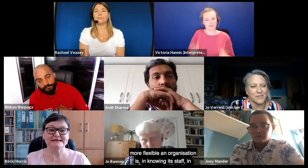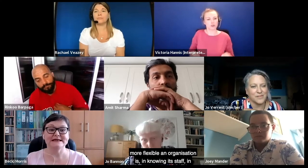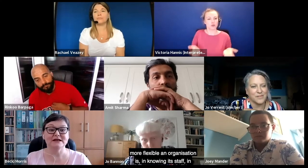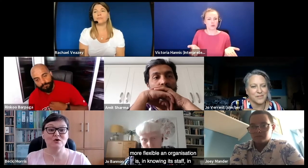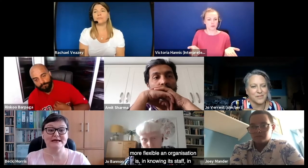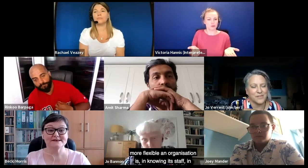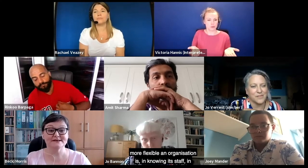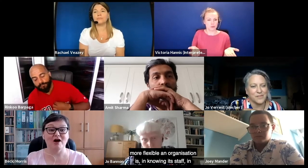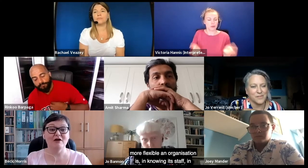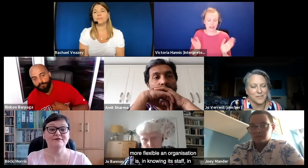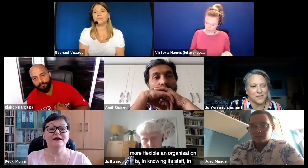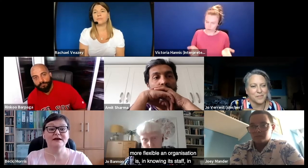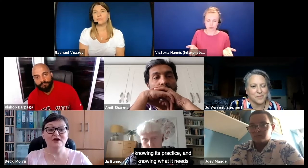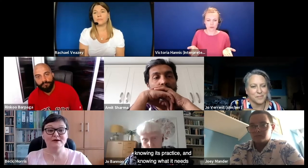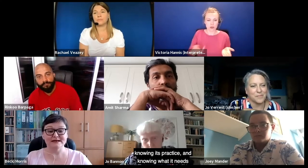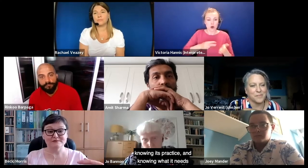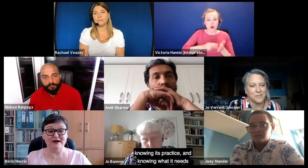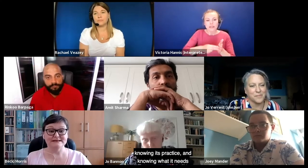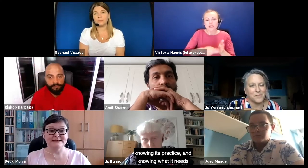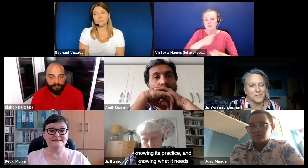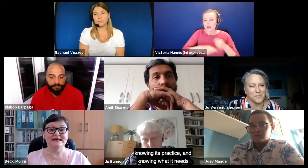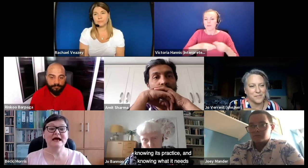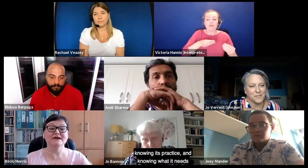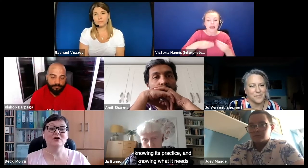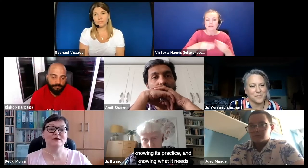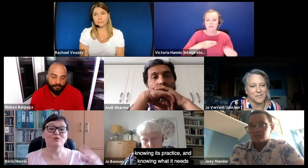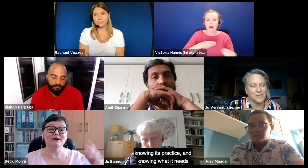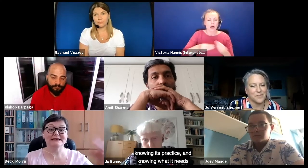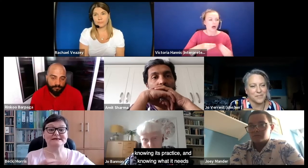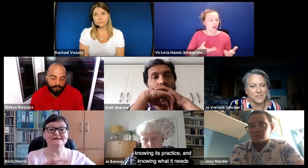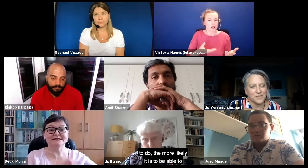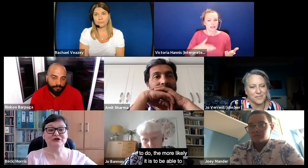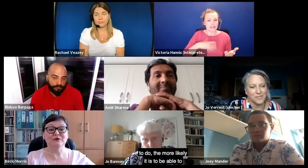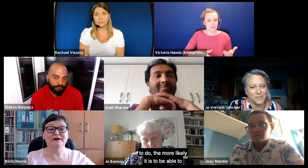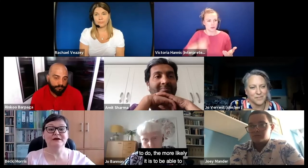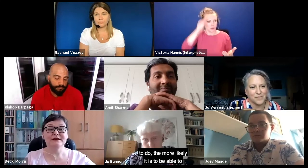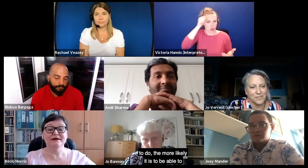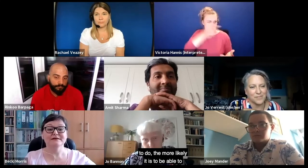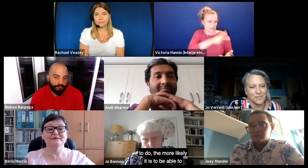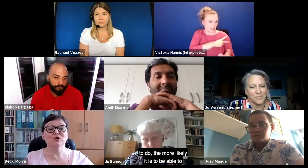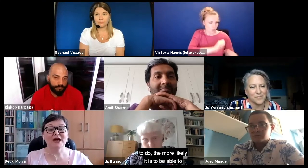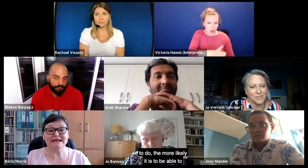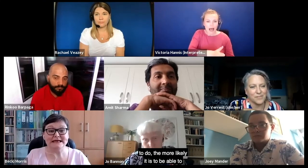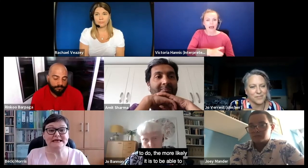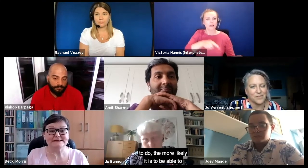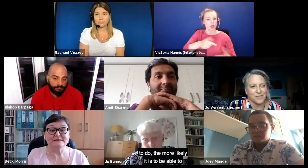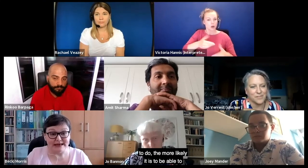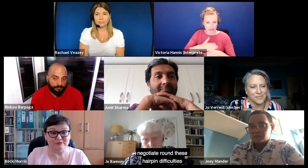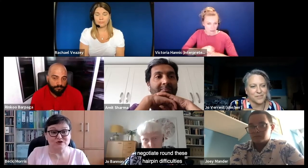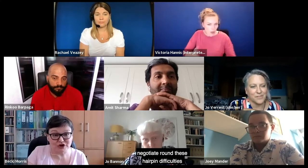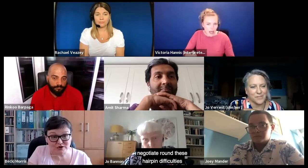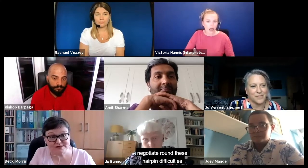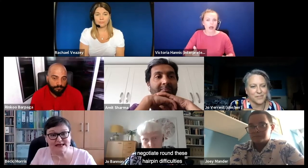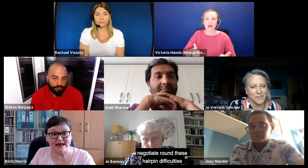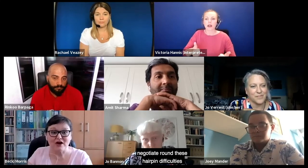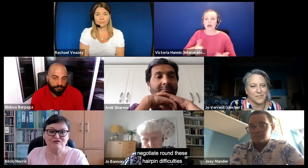organisation is in knowing its staff, in knowing its practice, and knowing what it needs to do, the more likely it is to be able